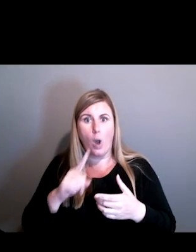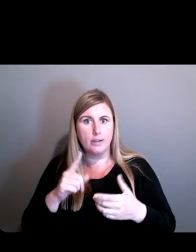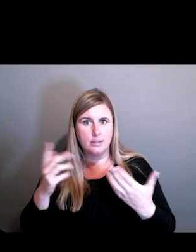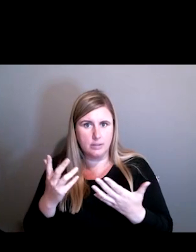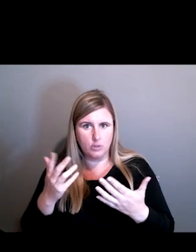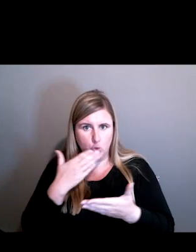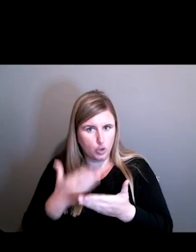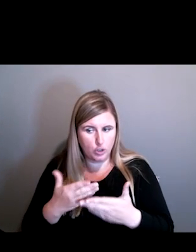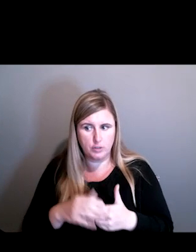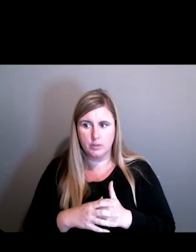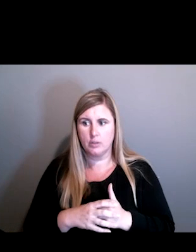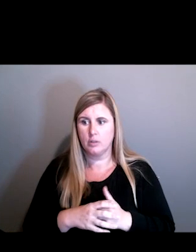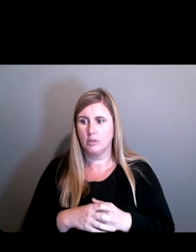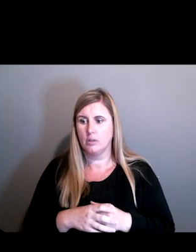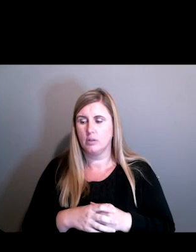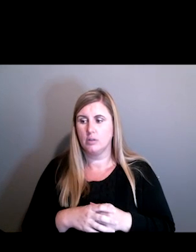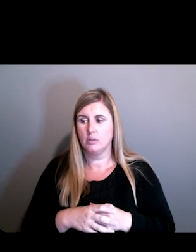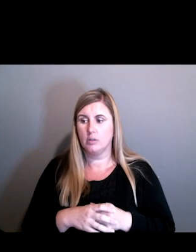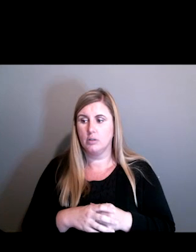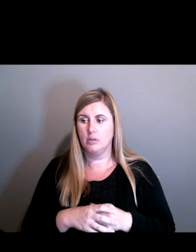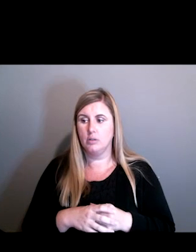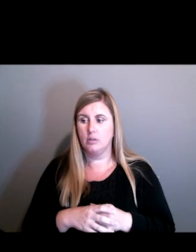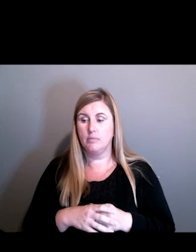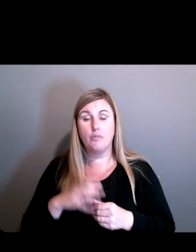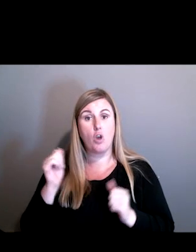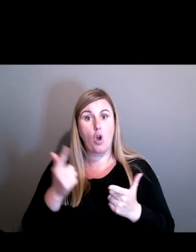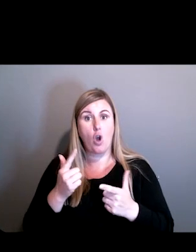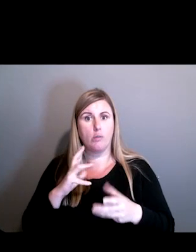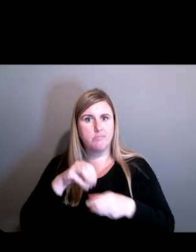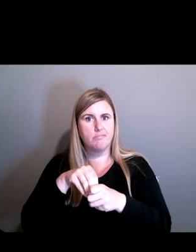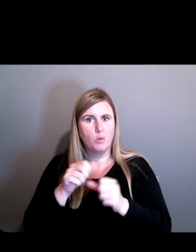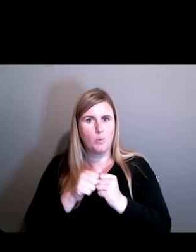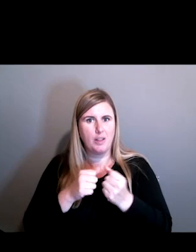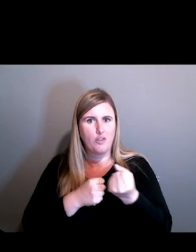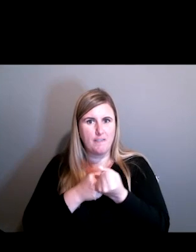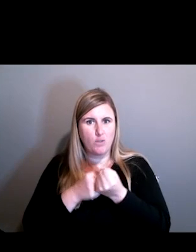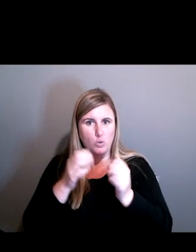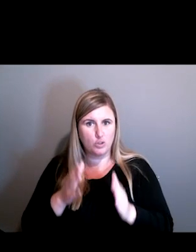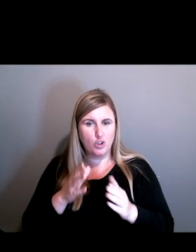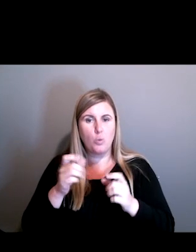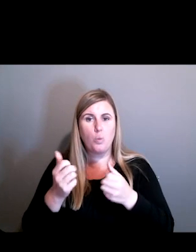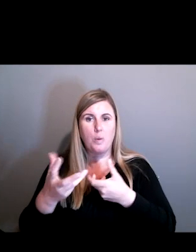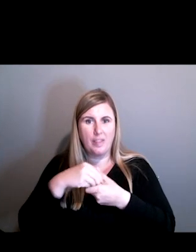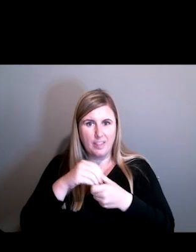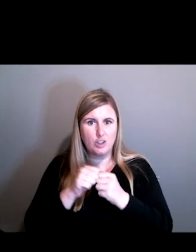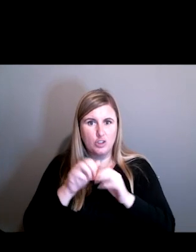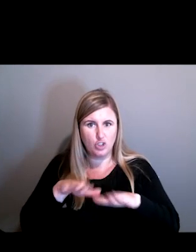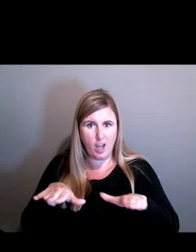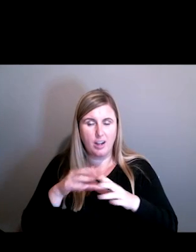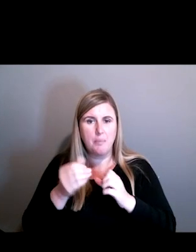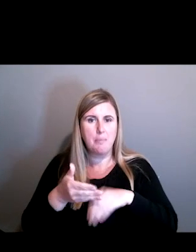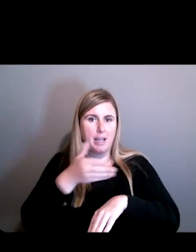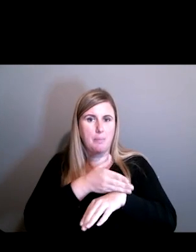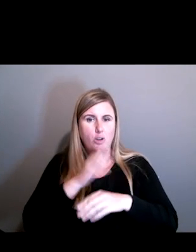did do that was good. And last, the teachers all did a nice job of participating with the